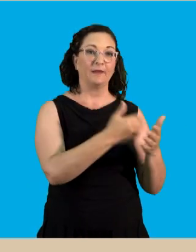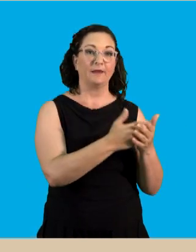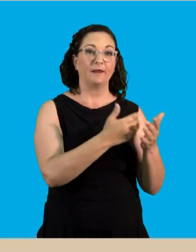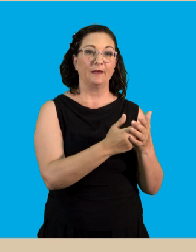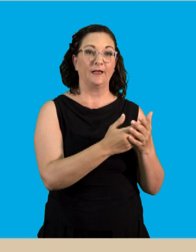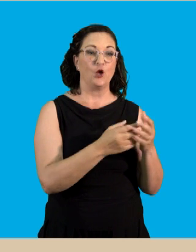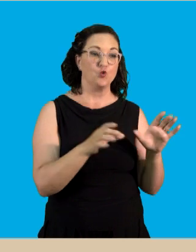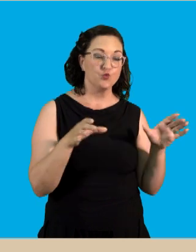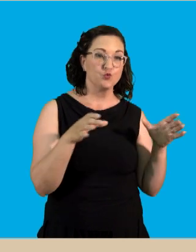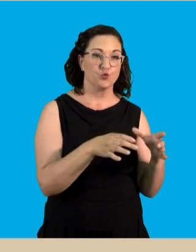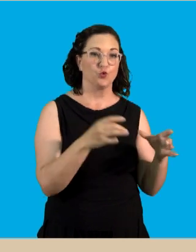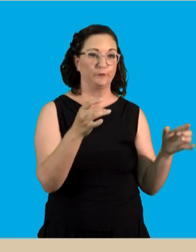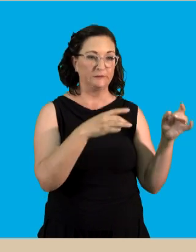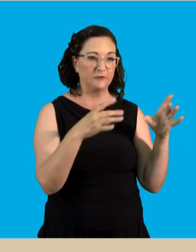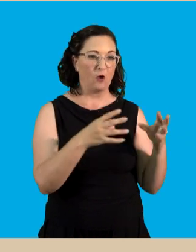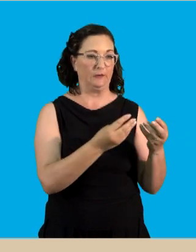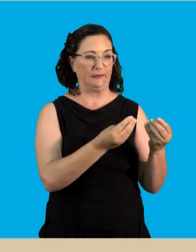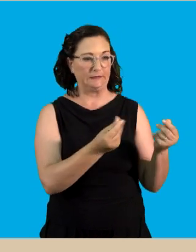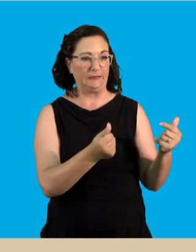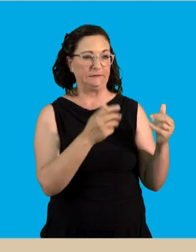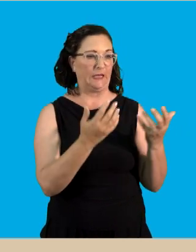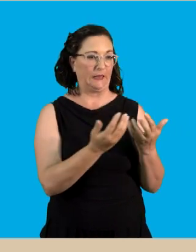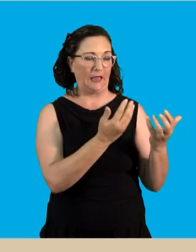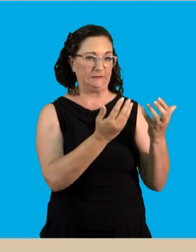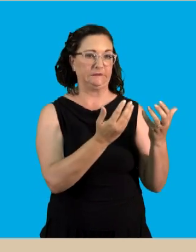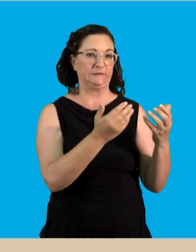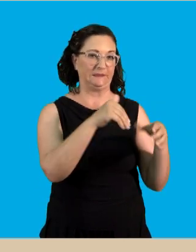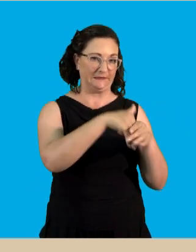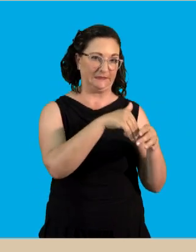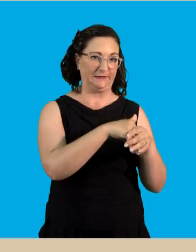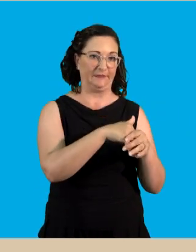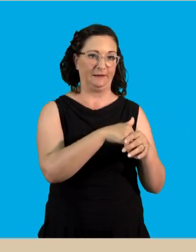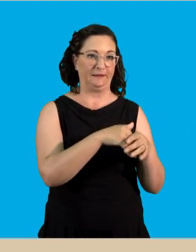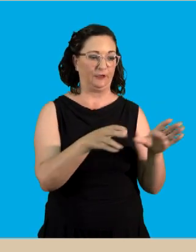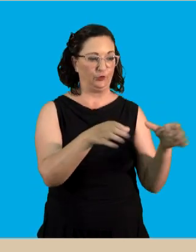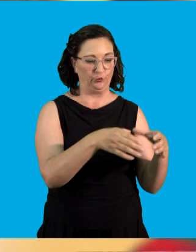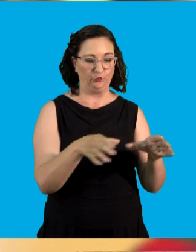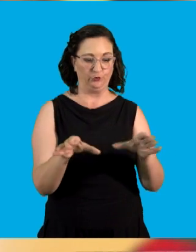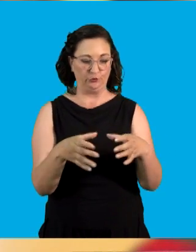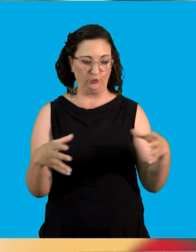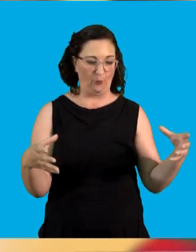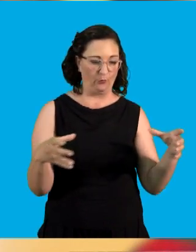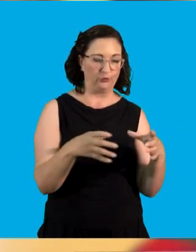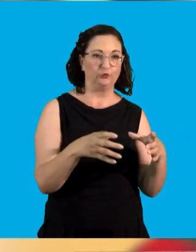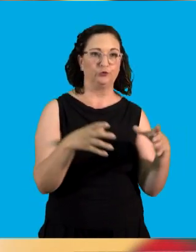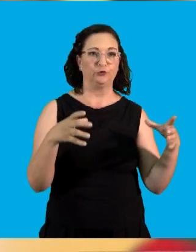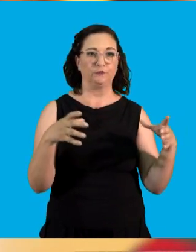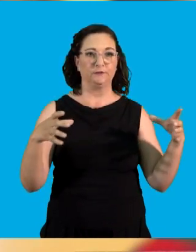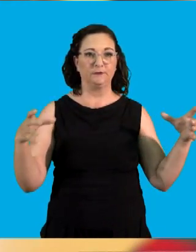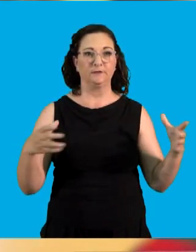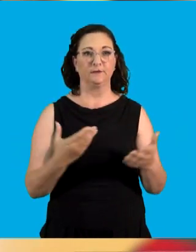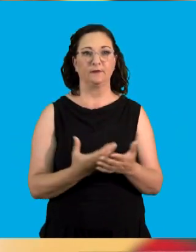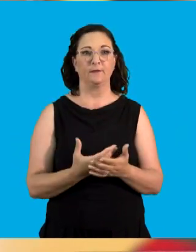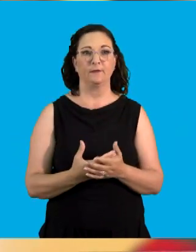dust as well as gases. So all these stars, when they join and the galaxies, they combine and merge together,